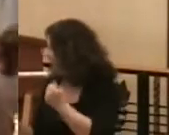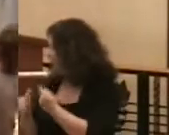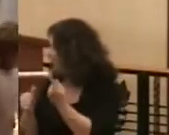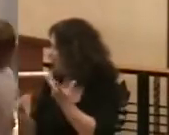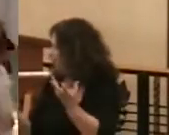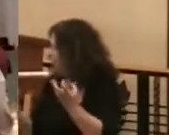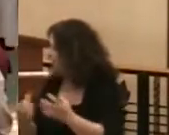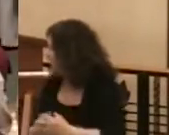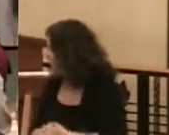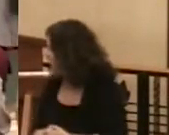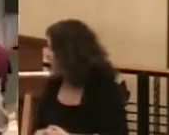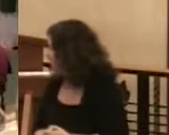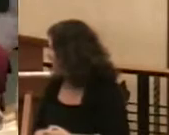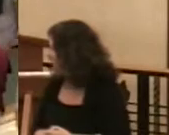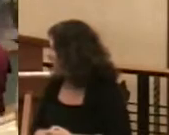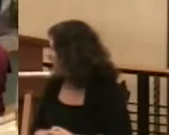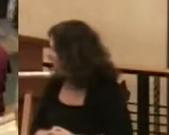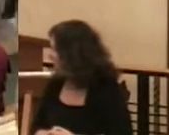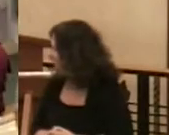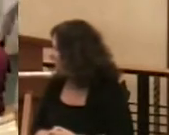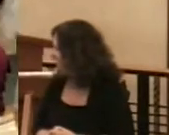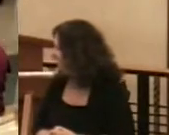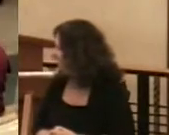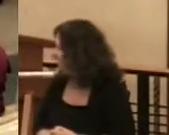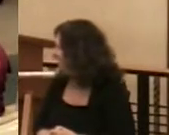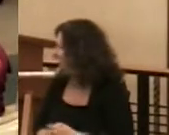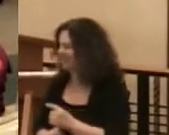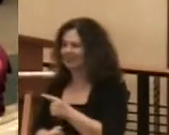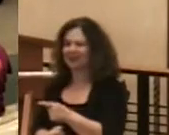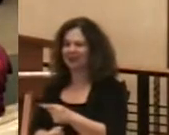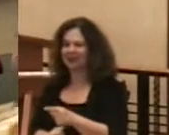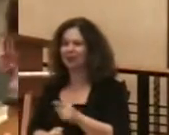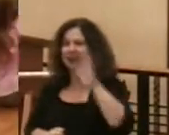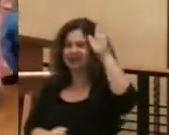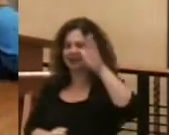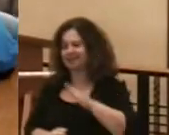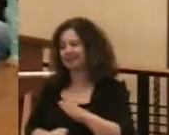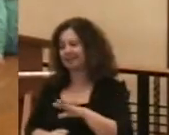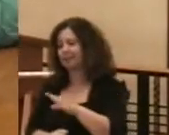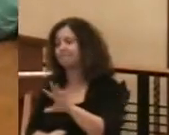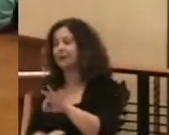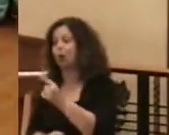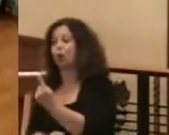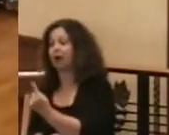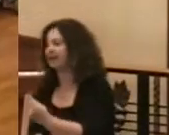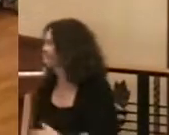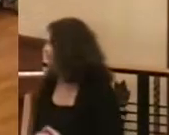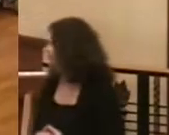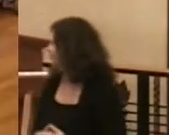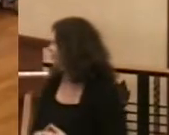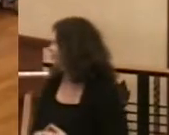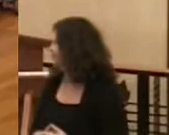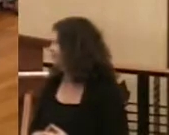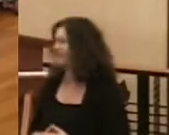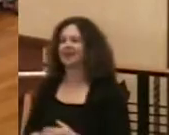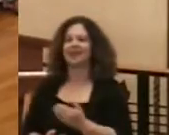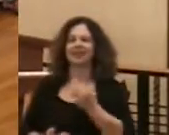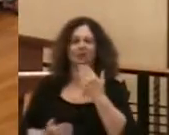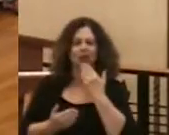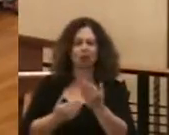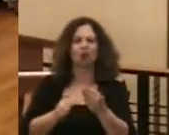any candy? Oh, you raised your hand. Why don't you take one? That's a good